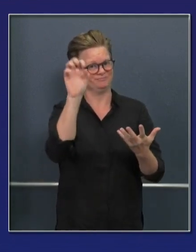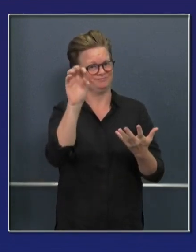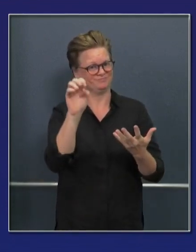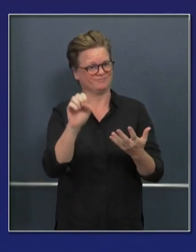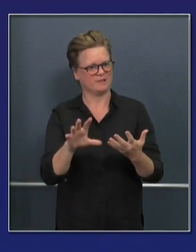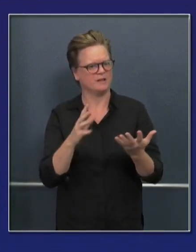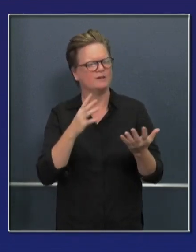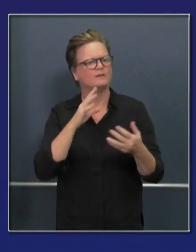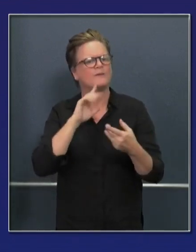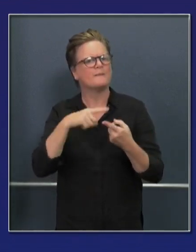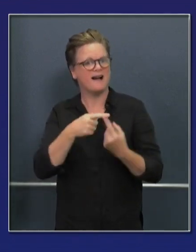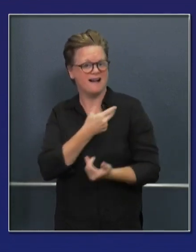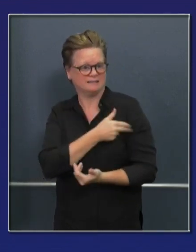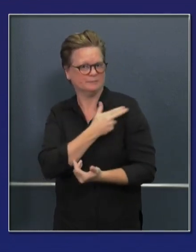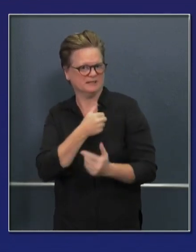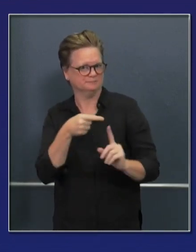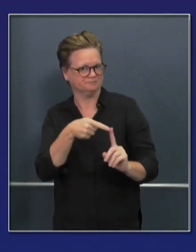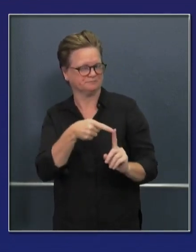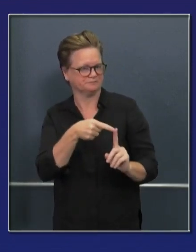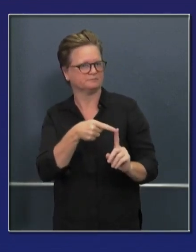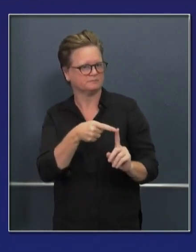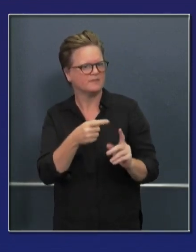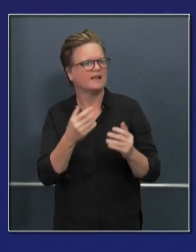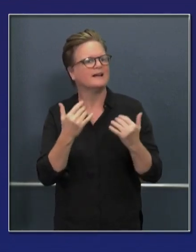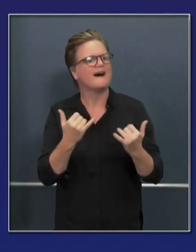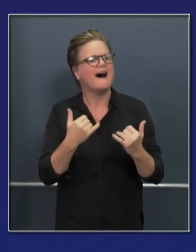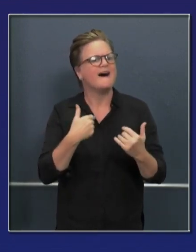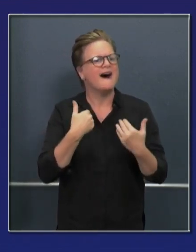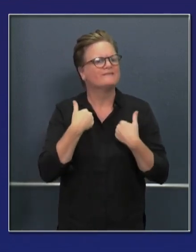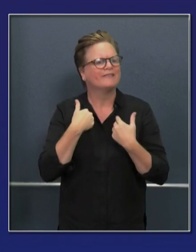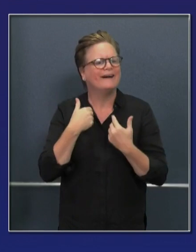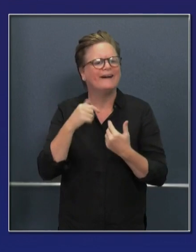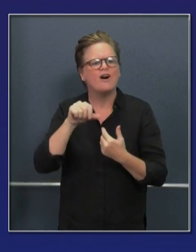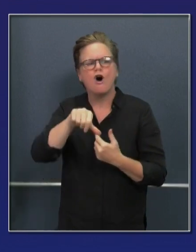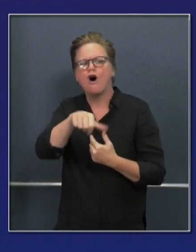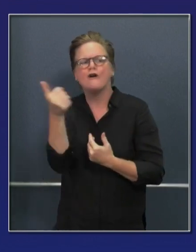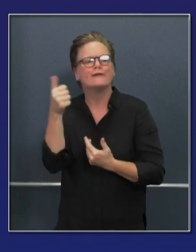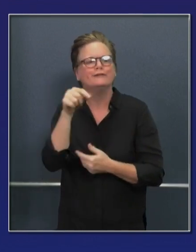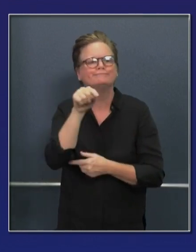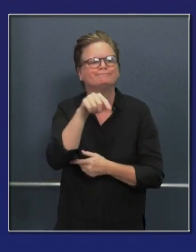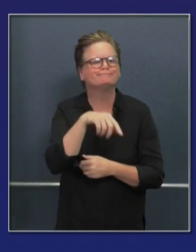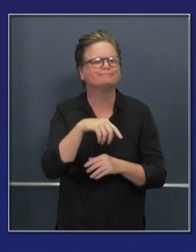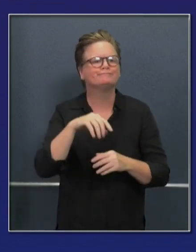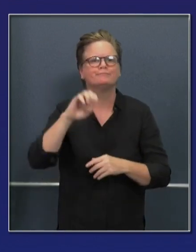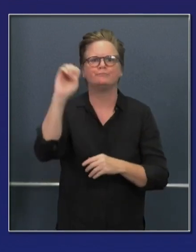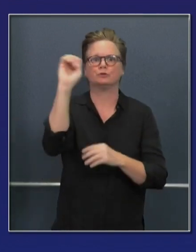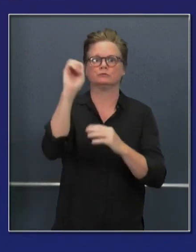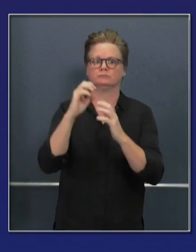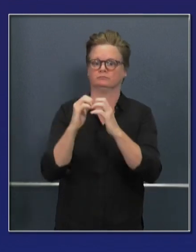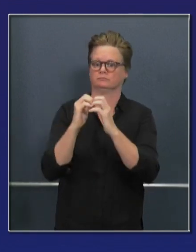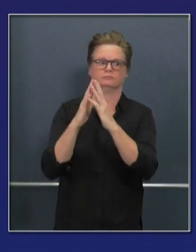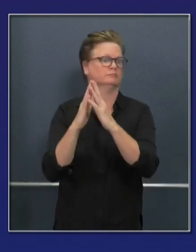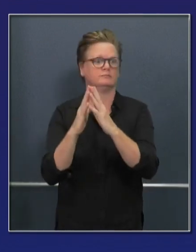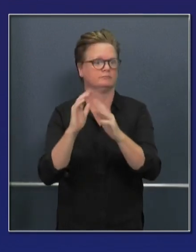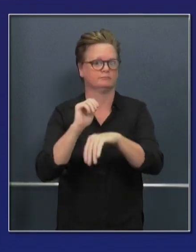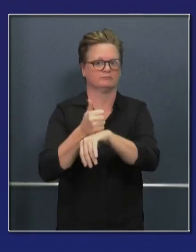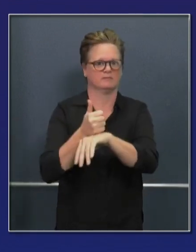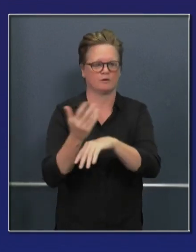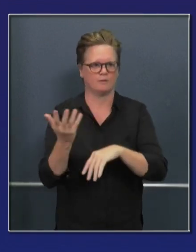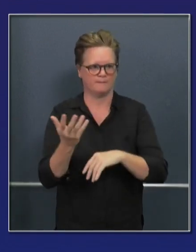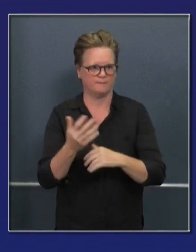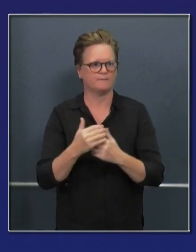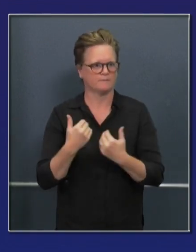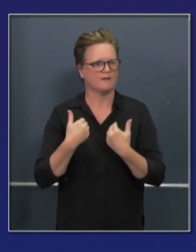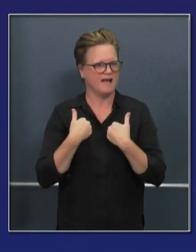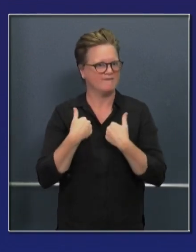California locked in. It's a slide that I didn't include today, but it's one that I receive every